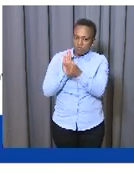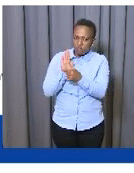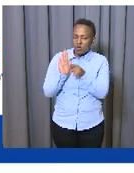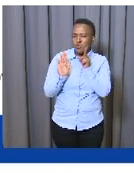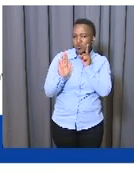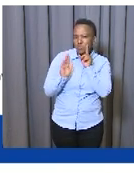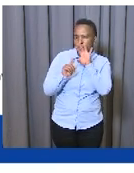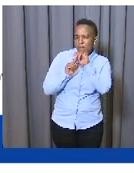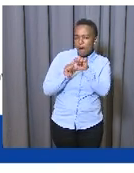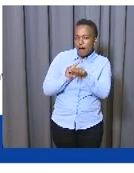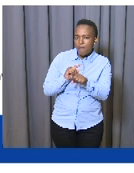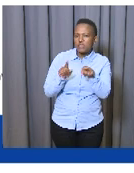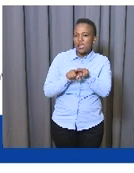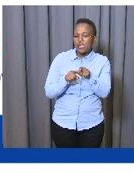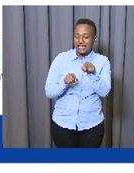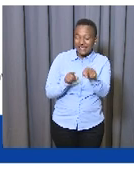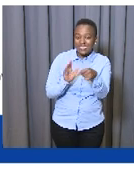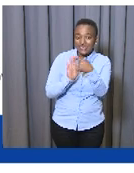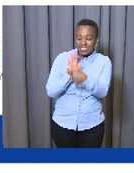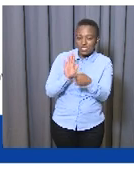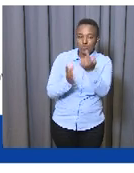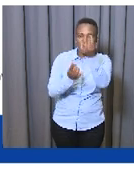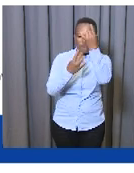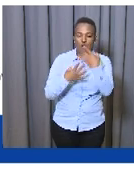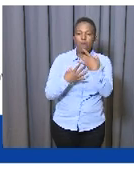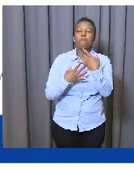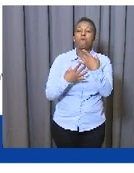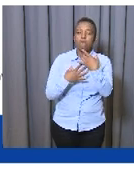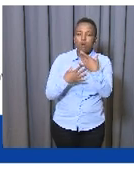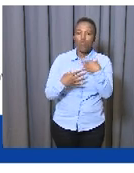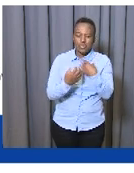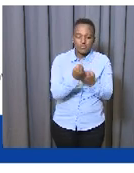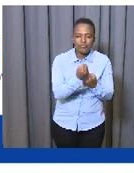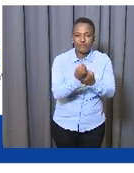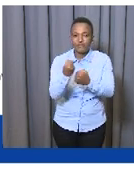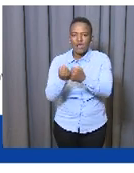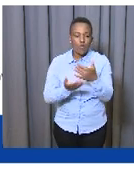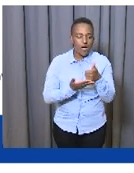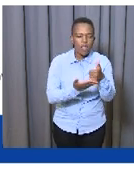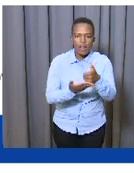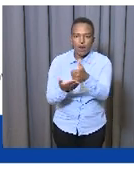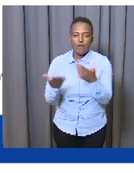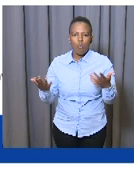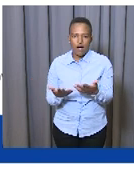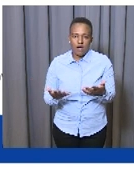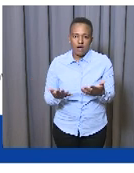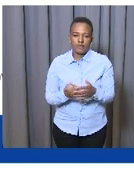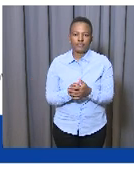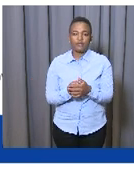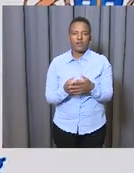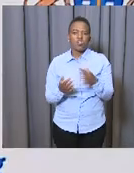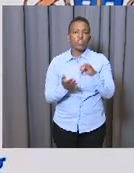to inform and direct interventions. There must be evidence-led interventions,